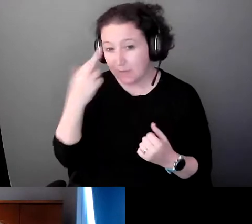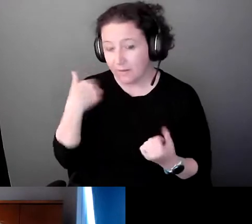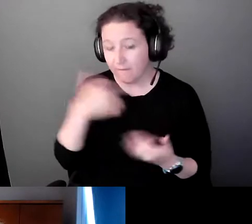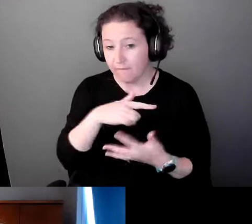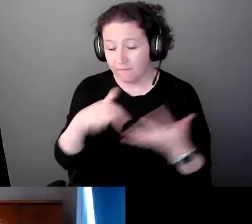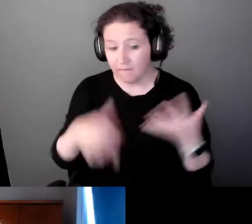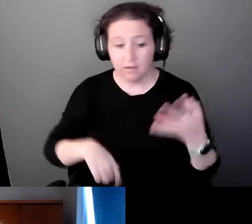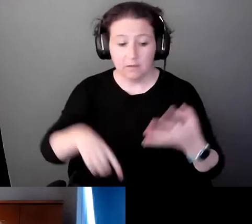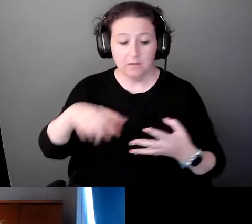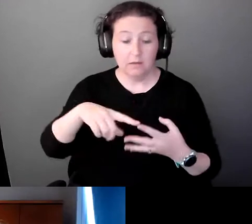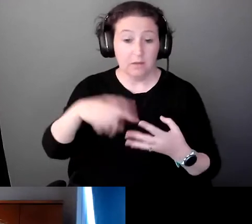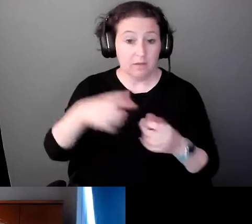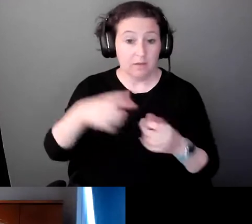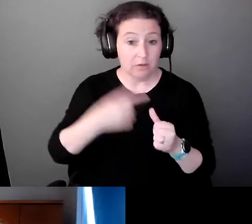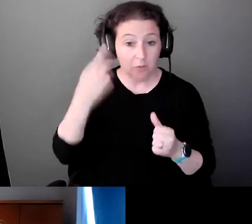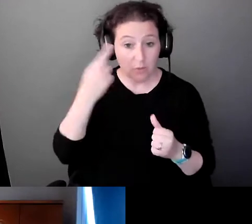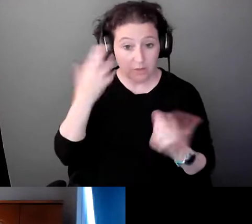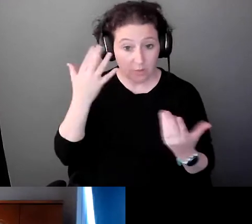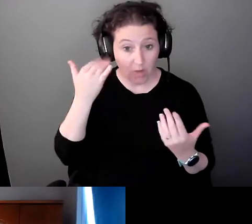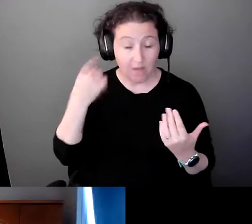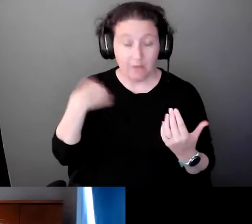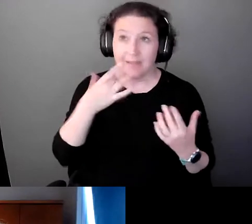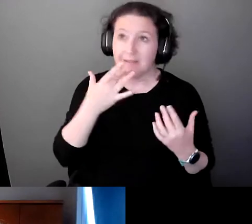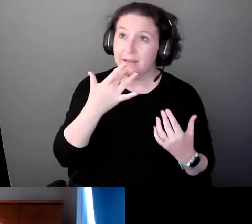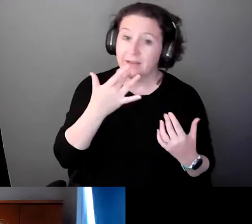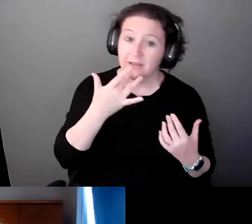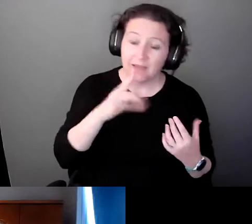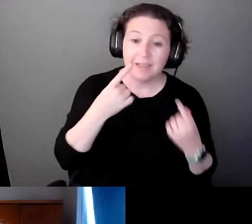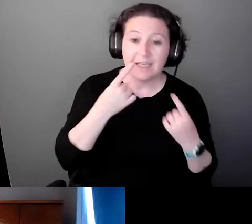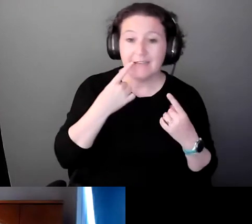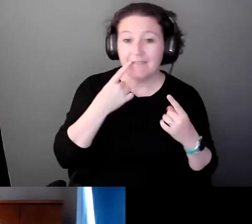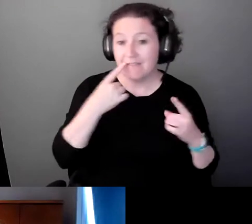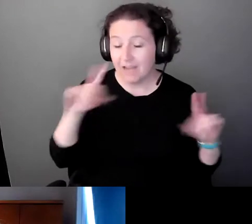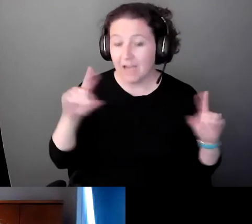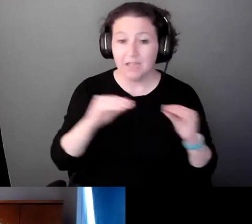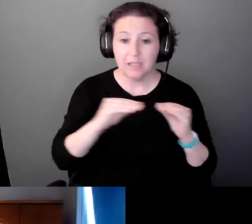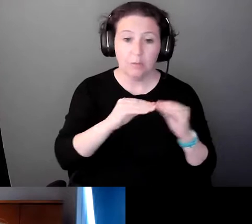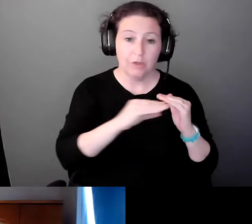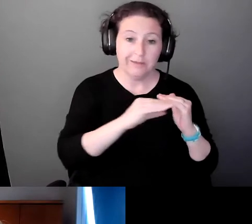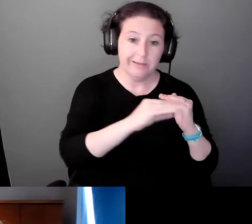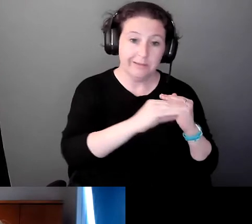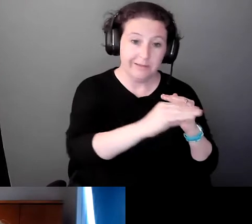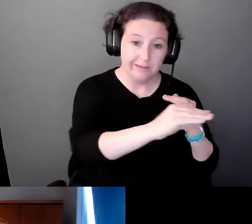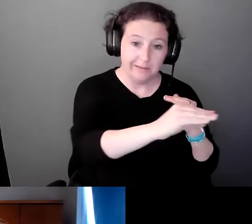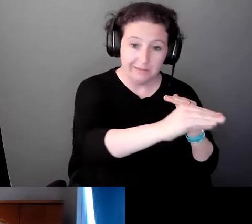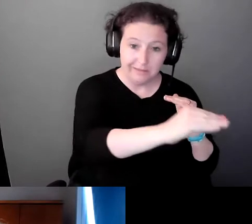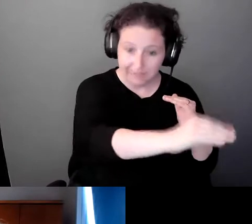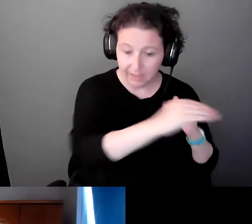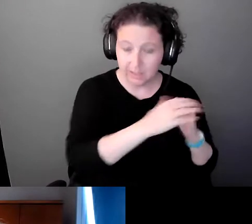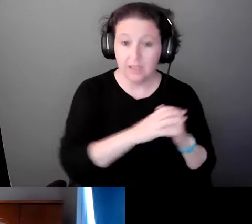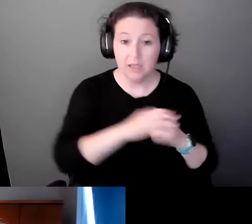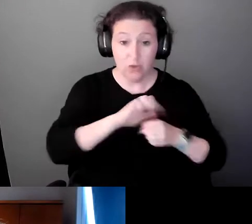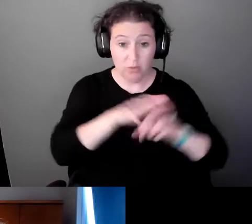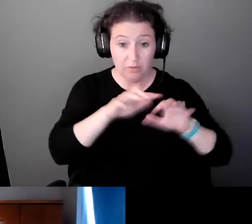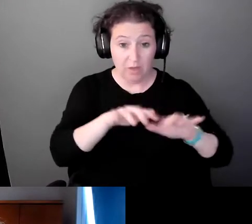Number one, we are fortunate enough to have finally reached a low and more steady point in this pandemic, where spread of the